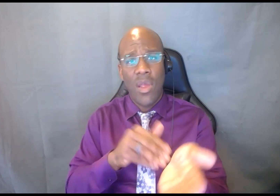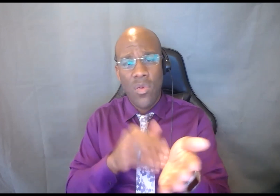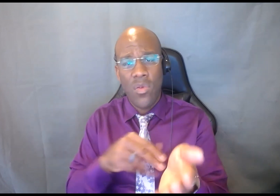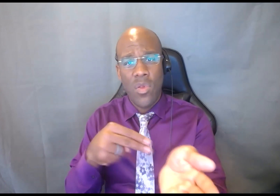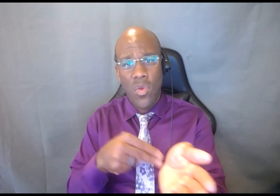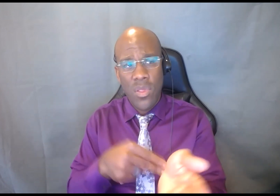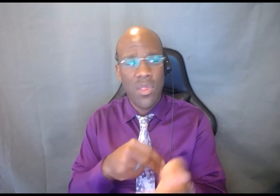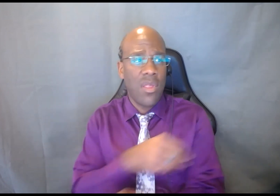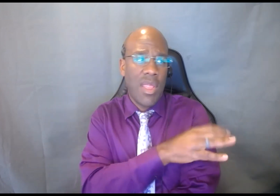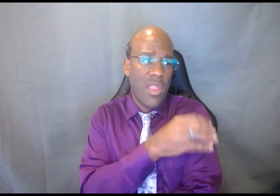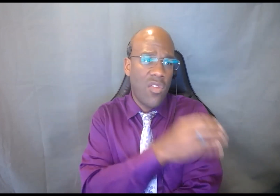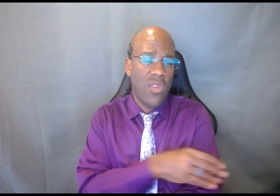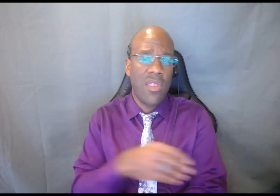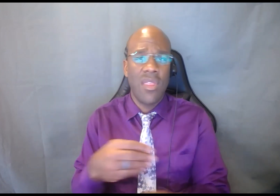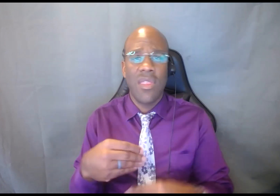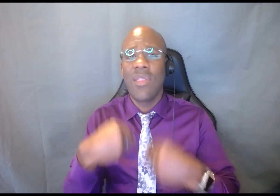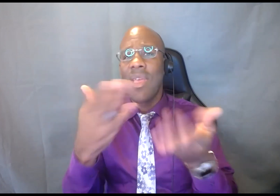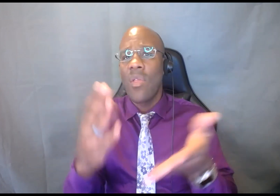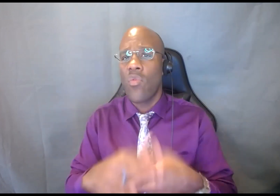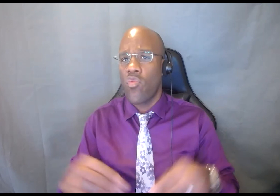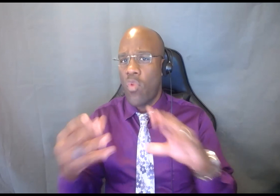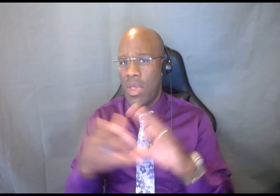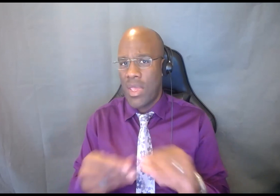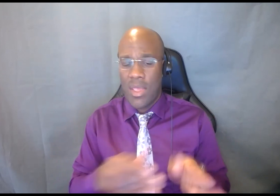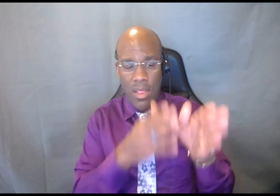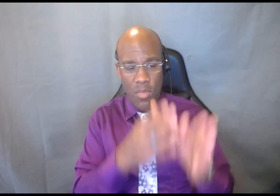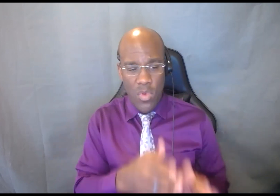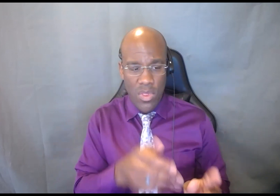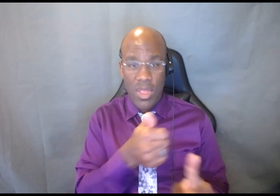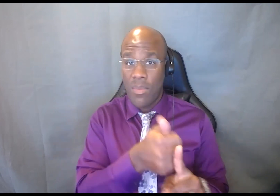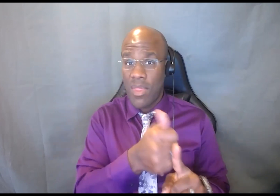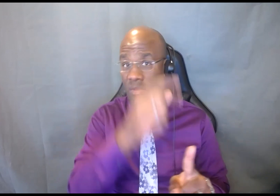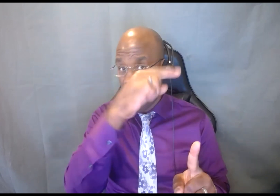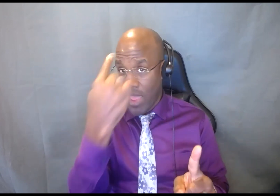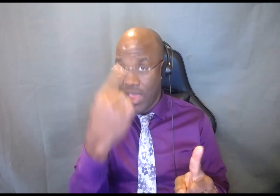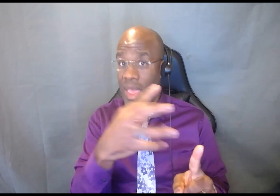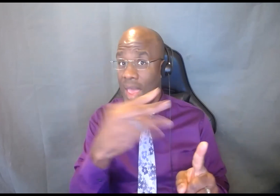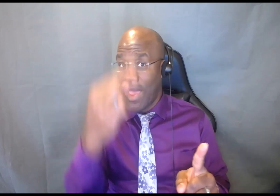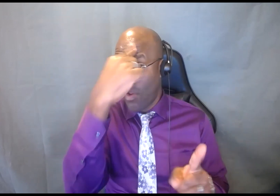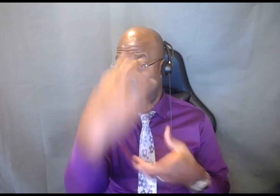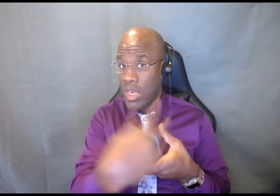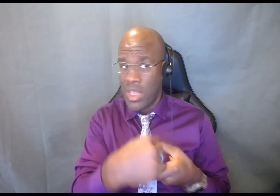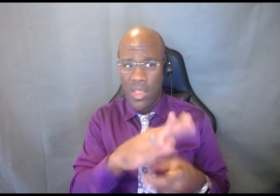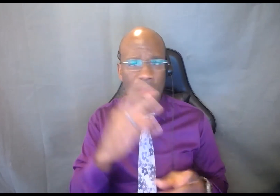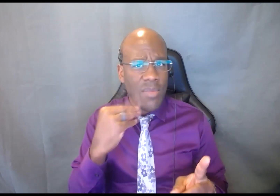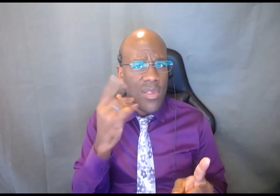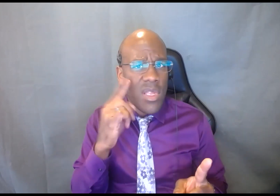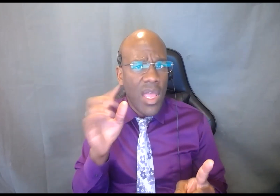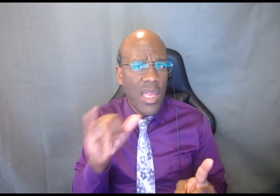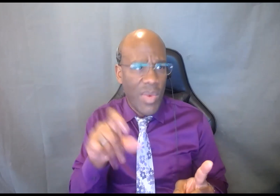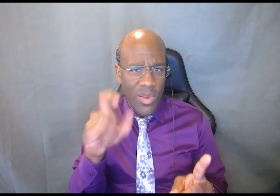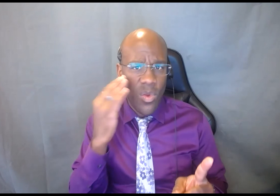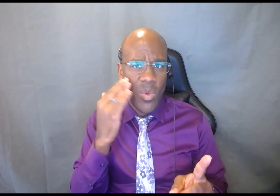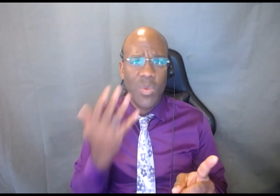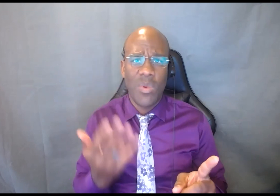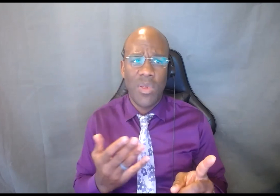story, right? Of, what is this experience of, being Black and autistic and possibly, being